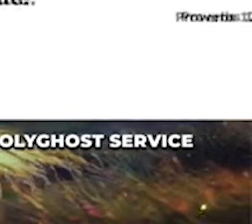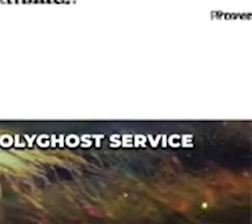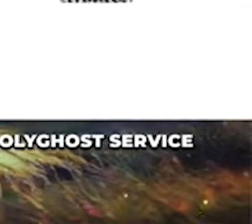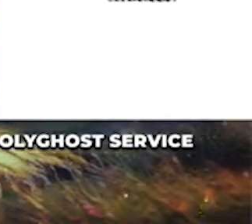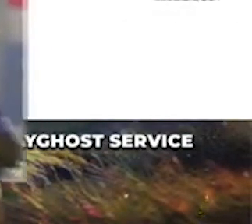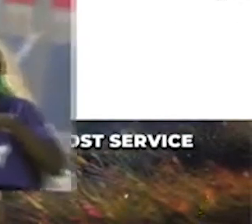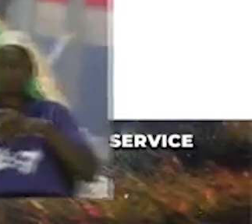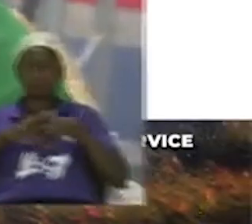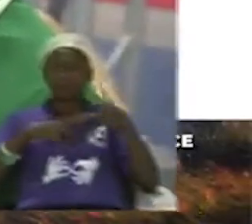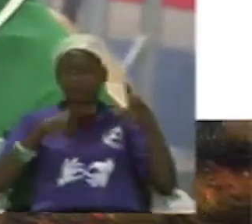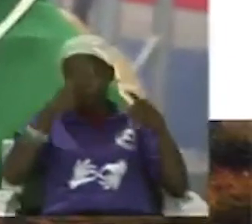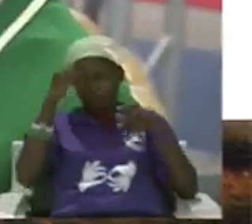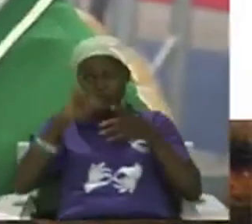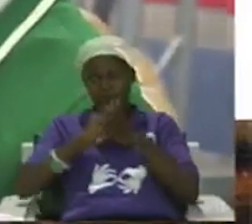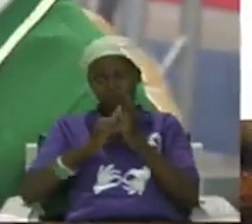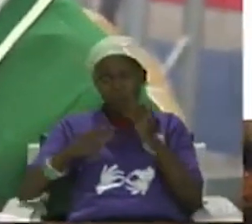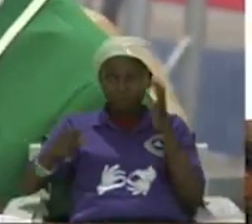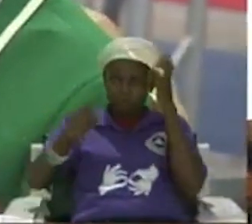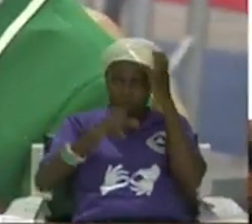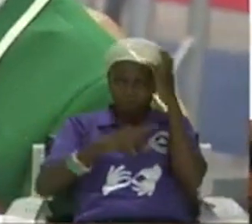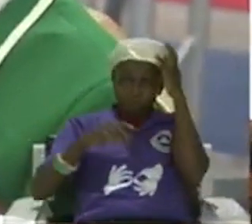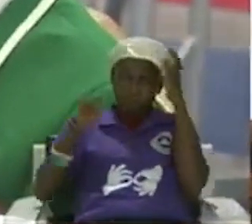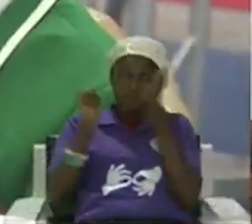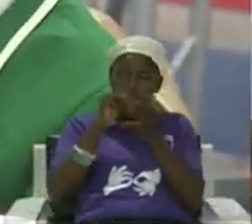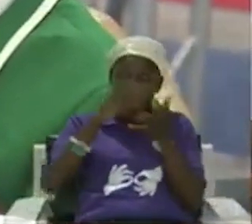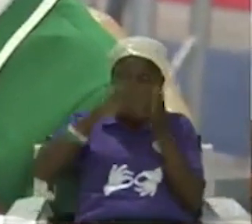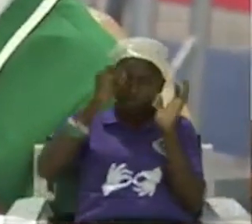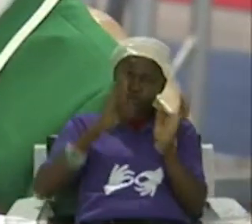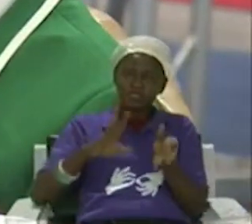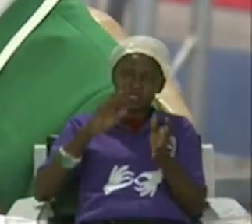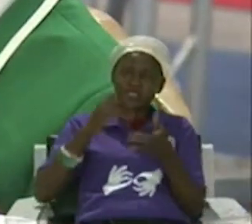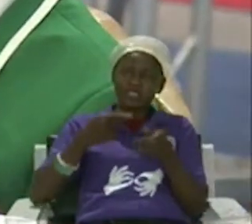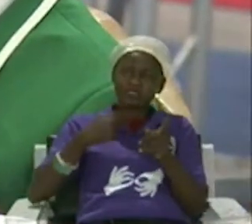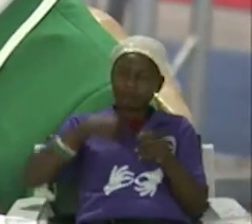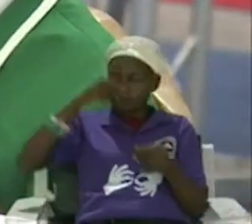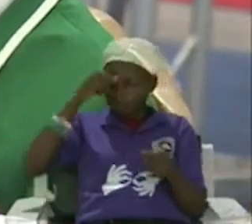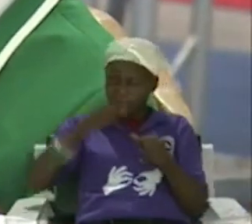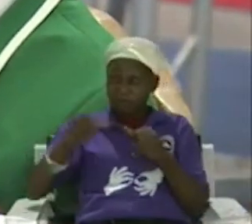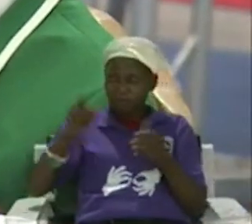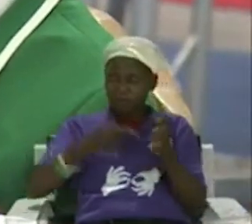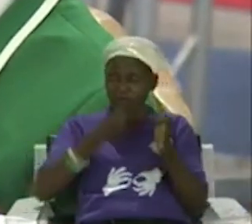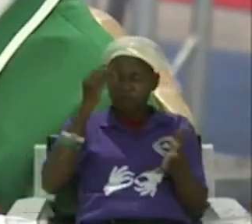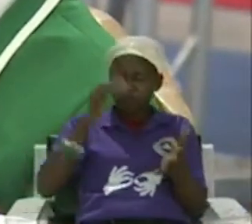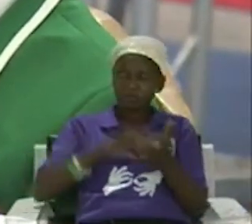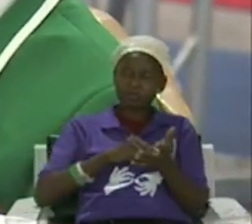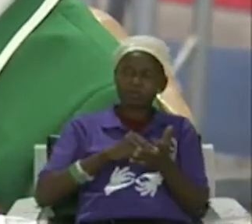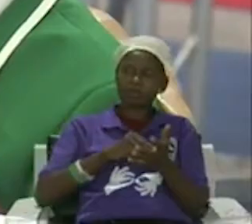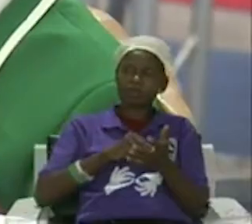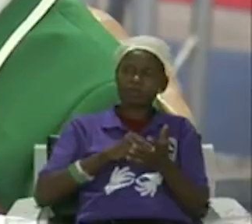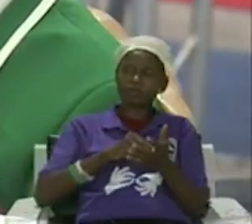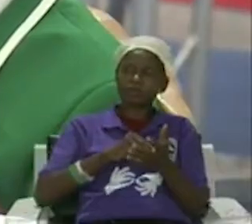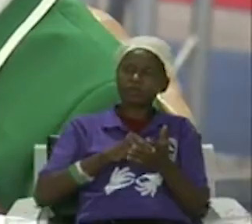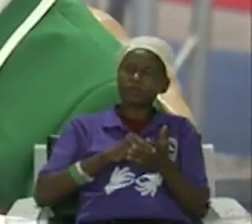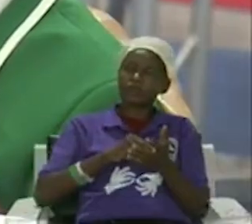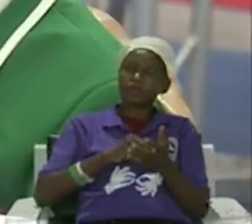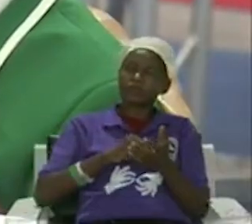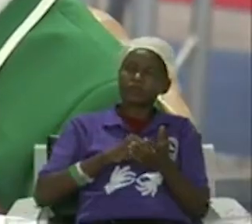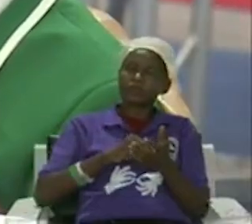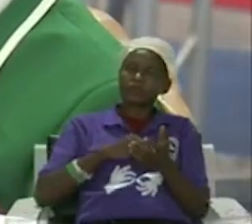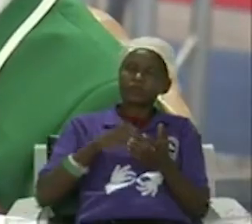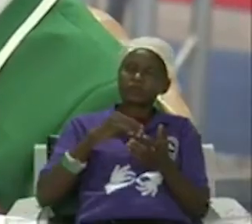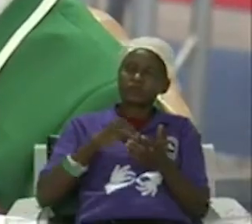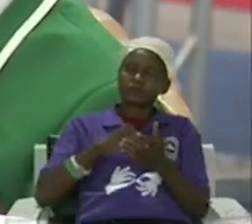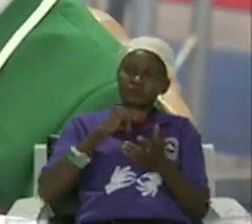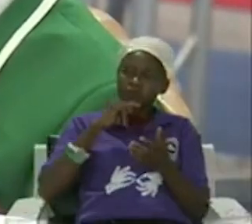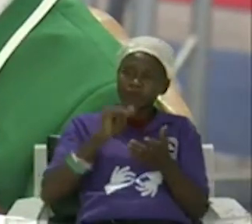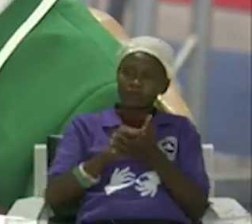And because of those of you who are students who are here, let me remind you once again a story I've told